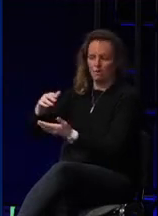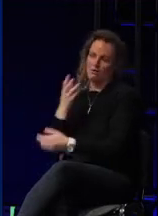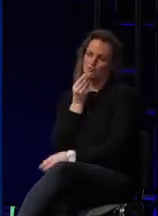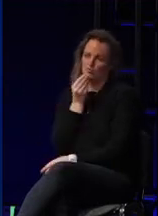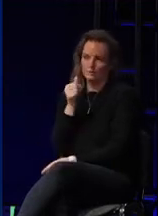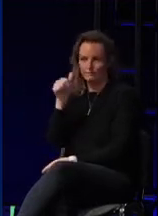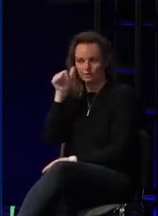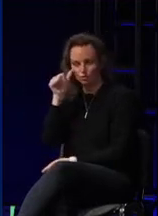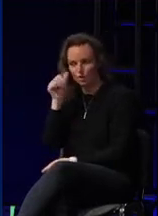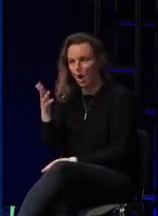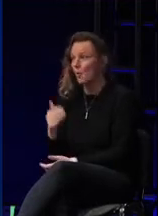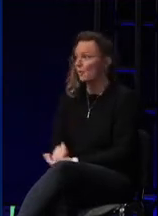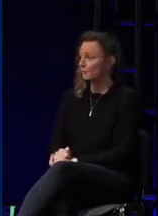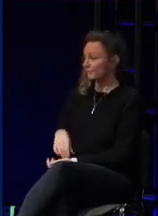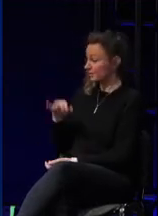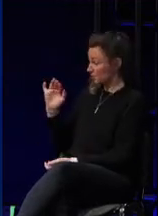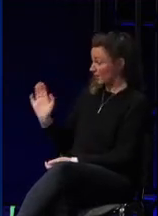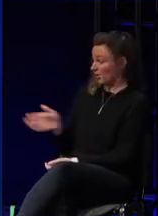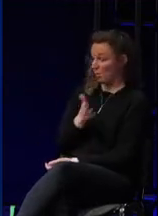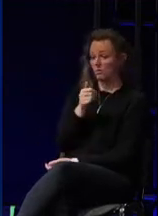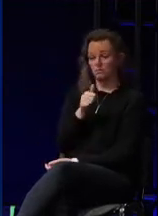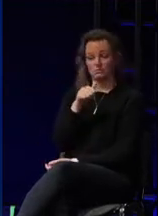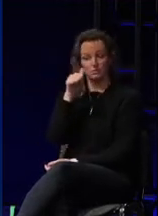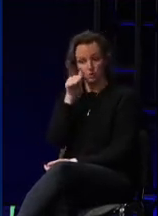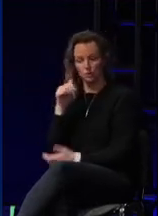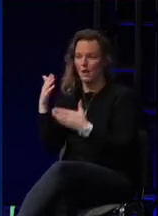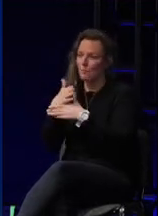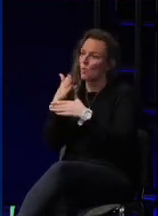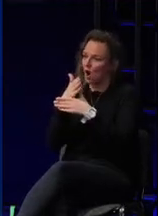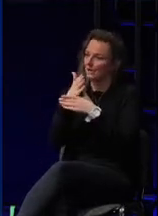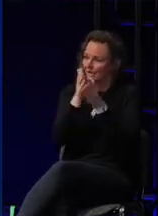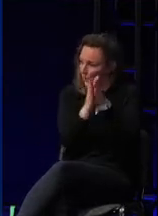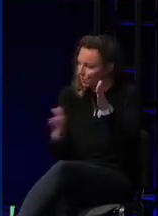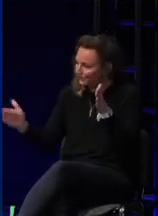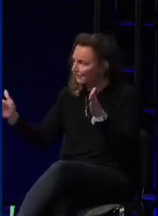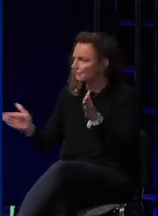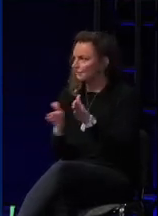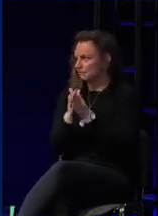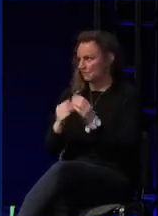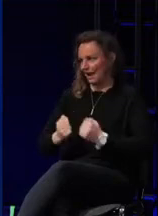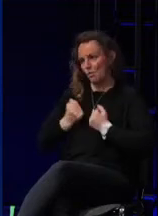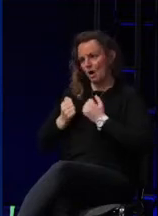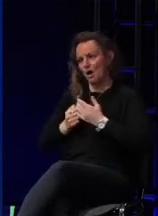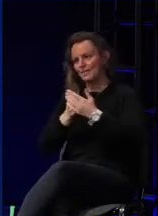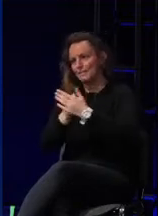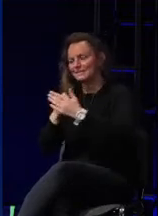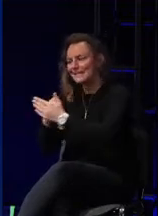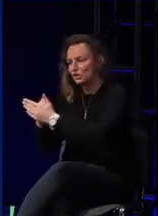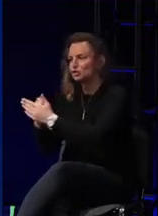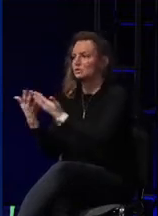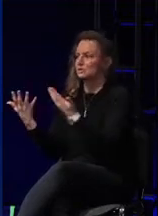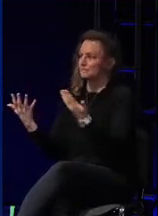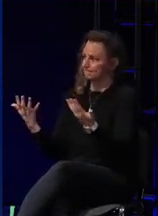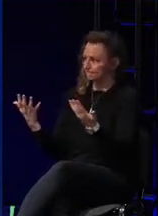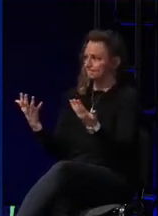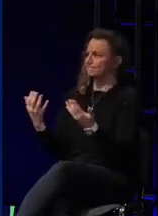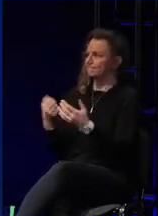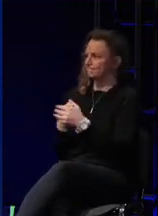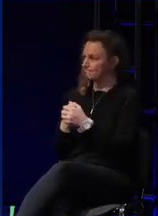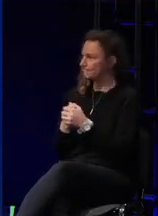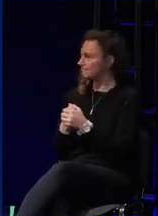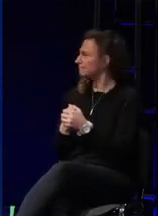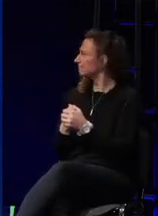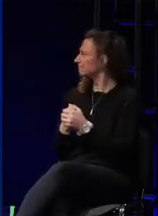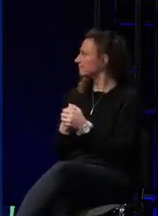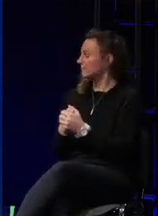did, and we all did, and we were all working within that. The limitations. Yeah, of course. And those are great. I mean, the limitations are kind of